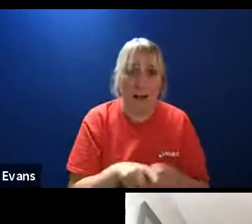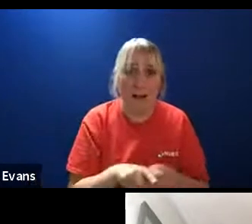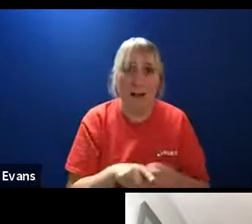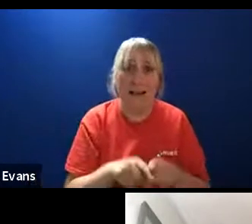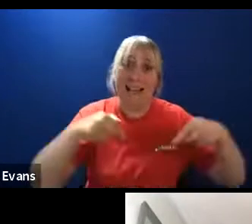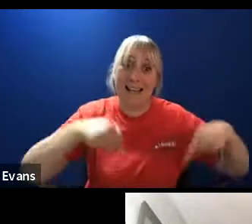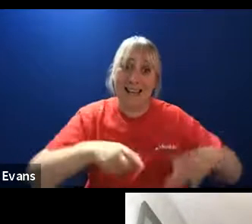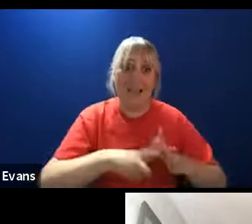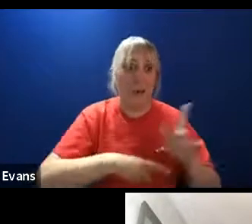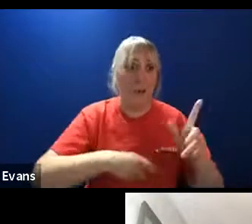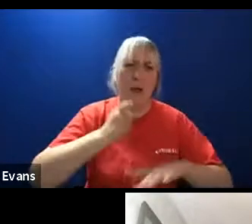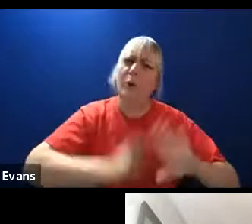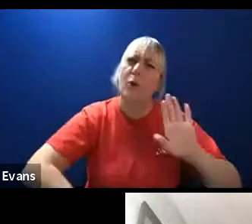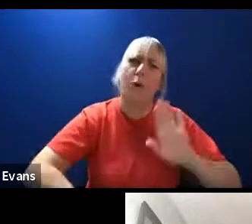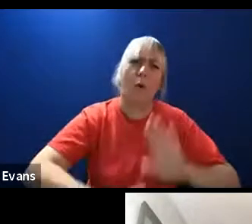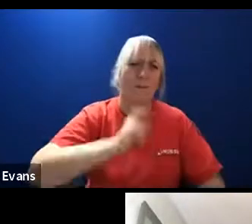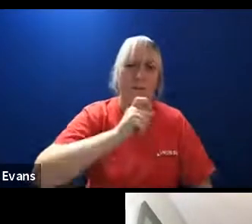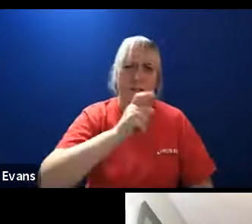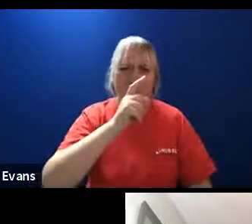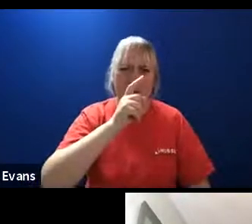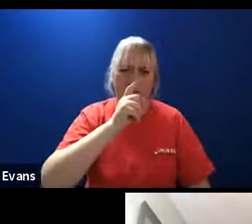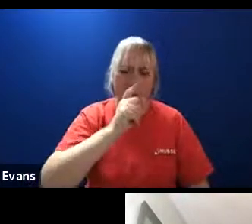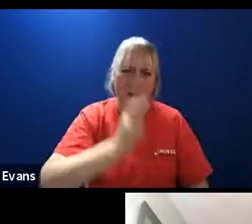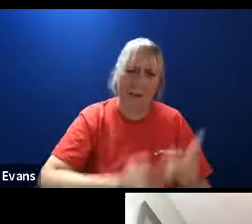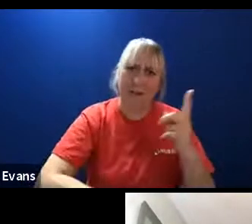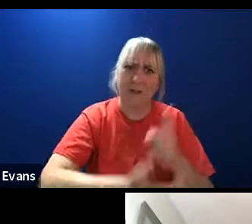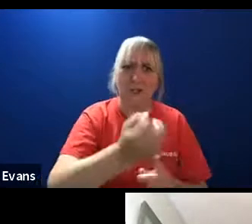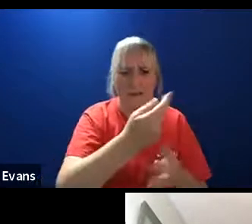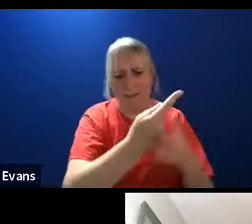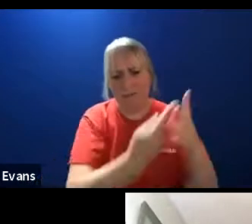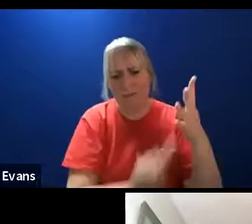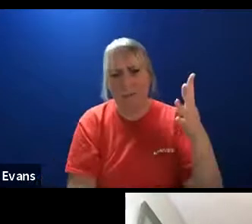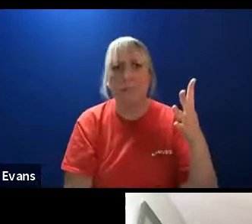confident 100% that that's what's going to happen. So there is